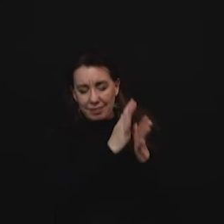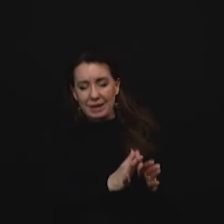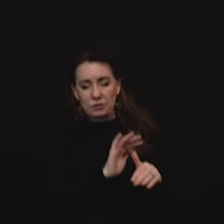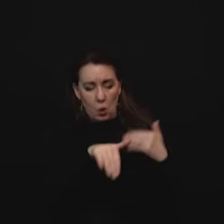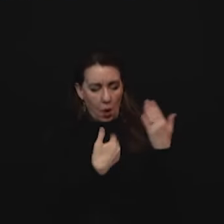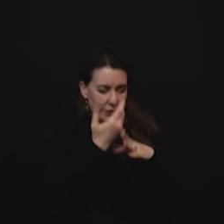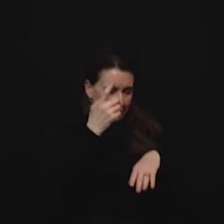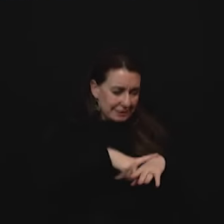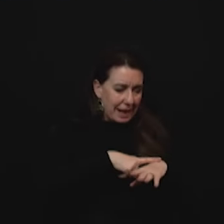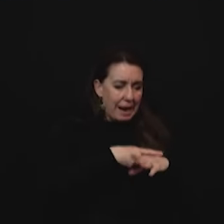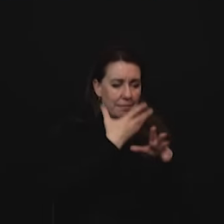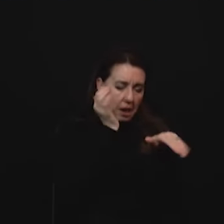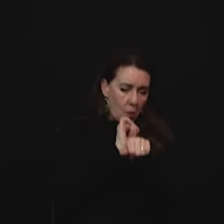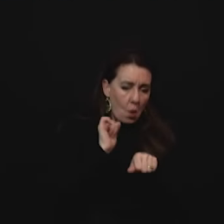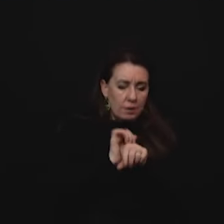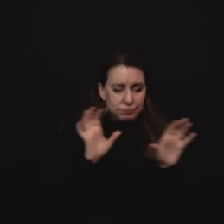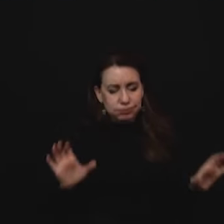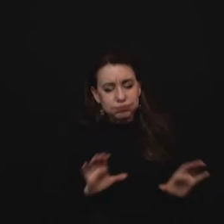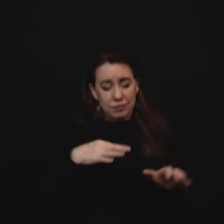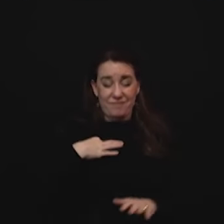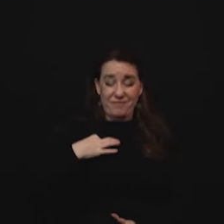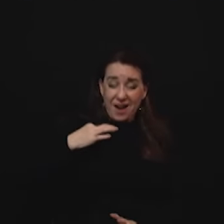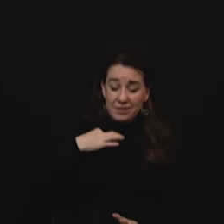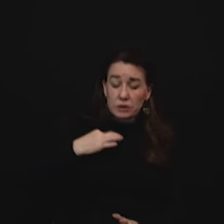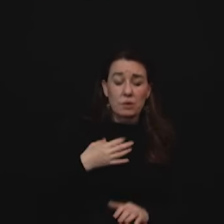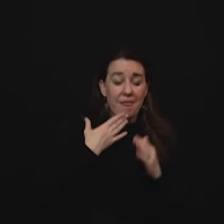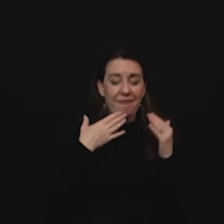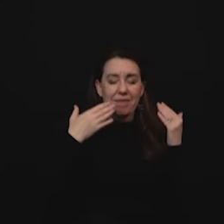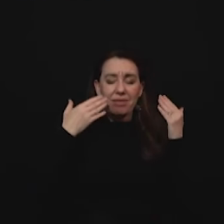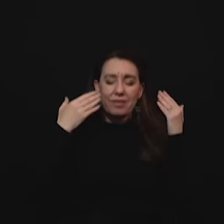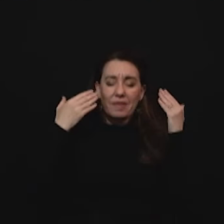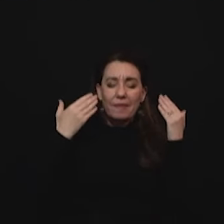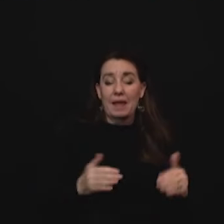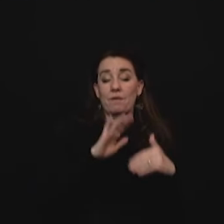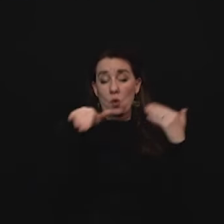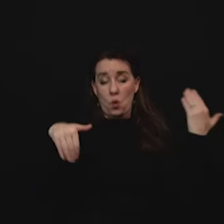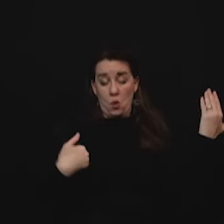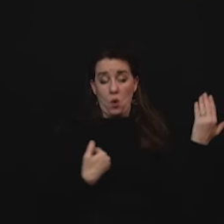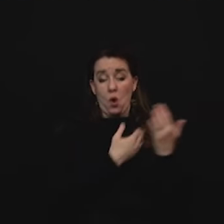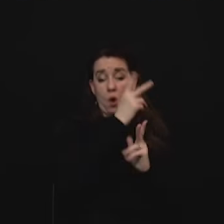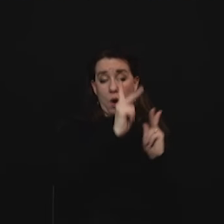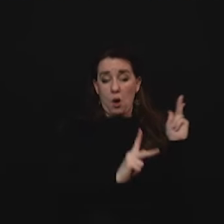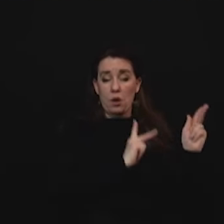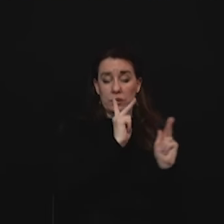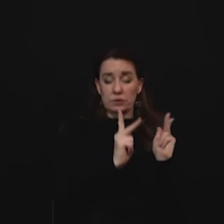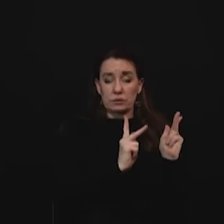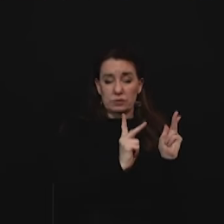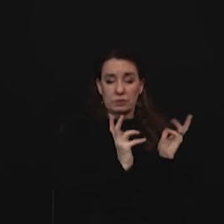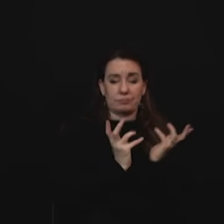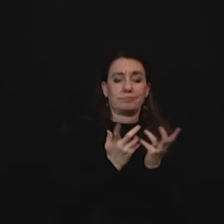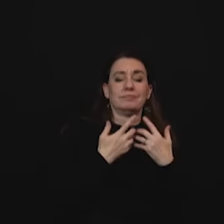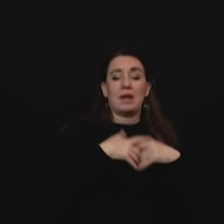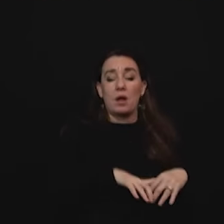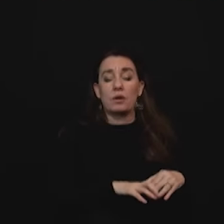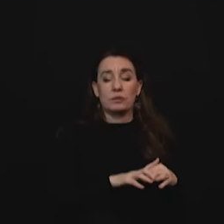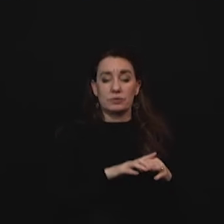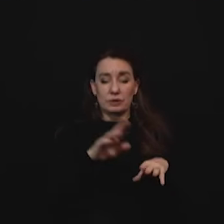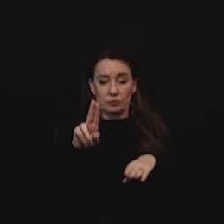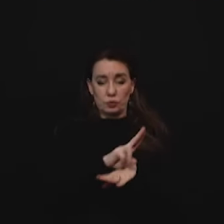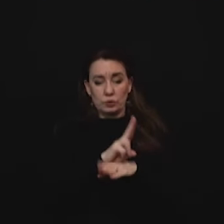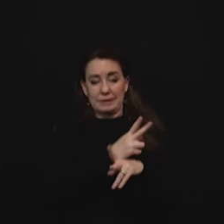of their time and effort, Lord, as volunteers. We are so thankful, Father, for all those who are a part of stewarding the resources you